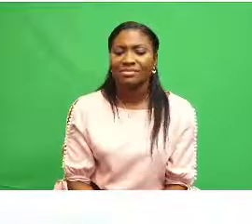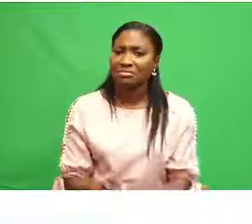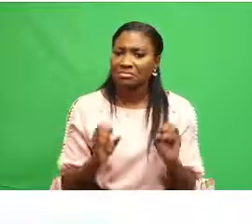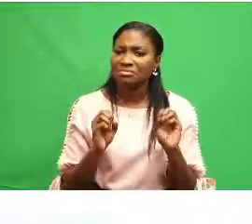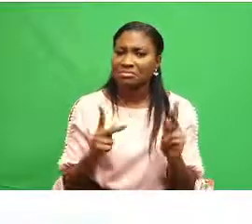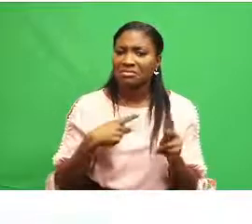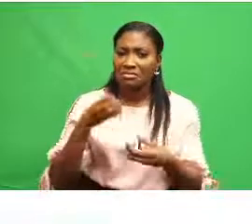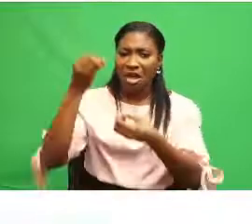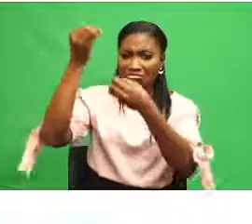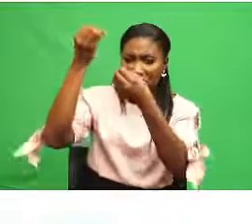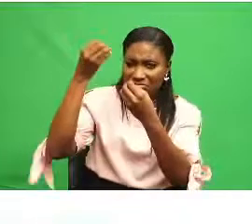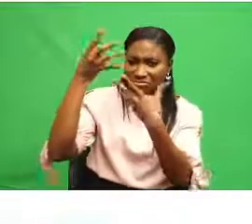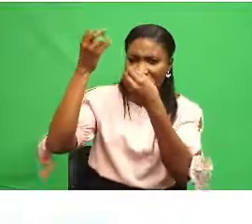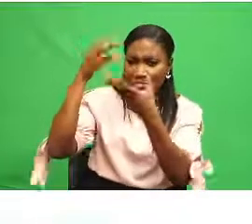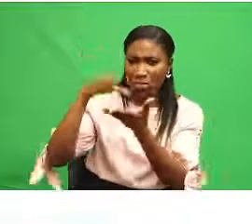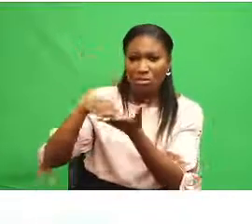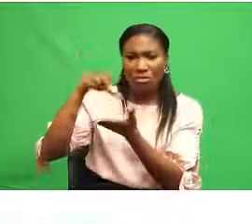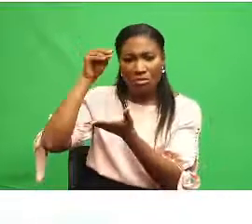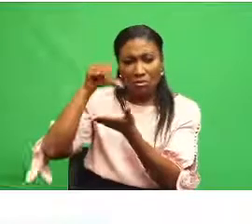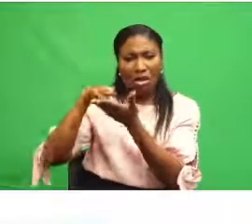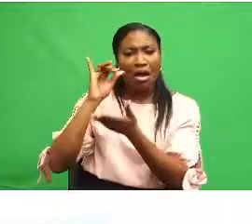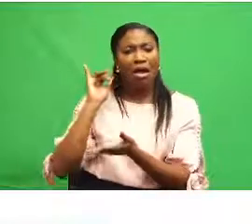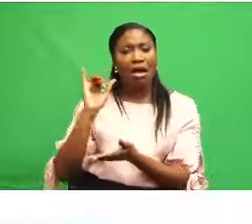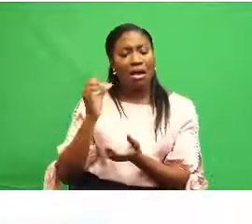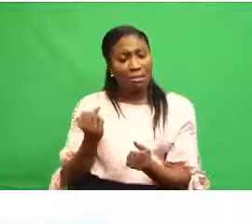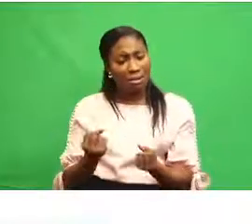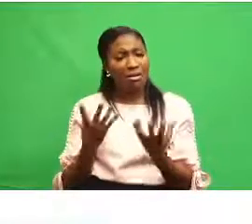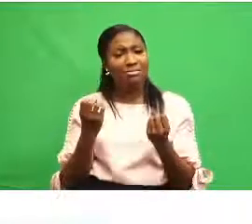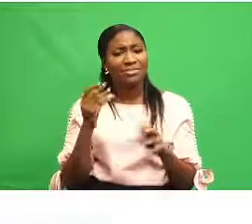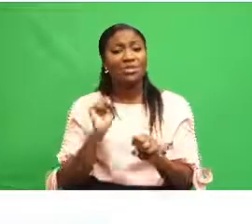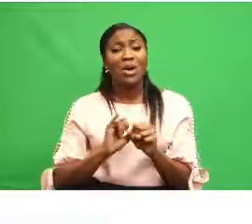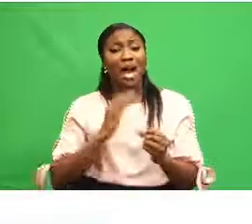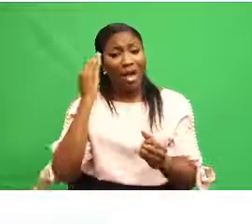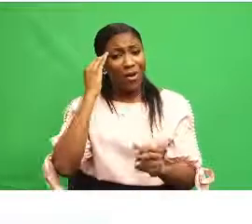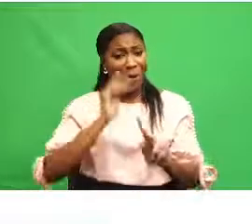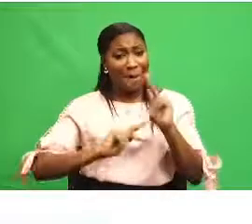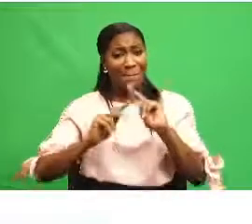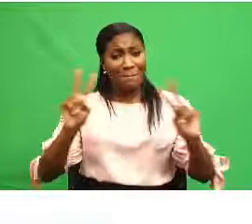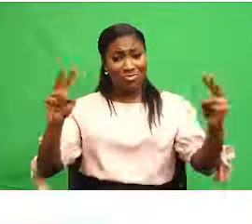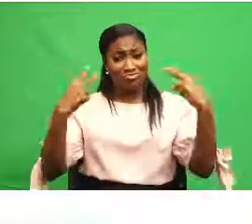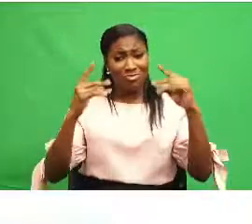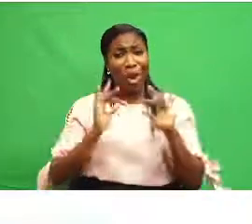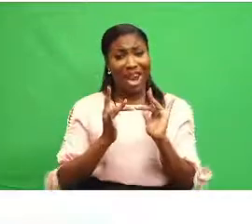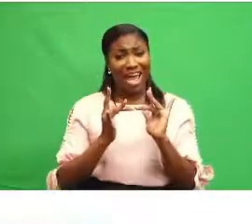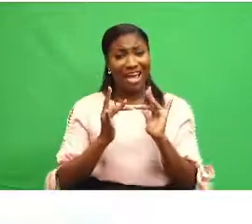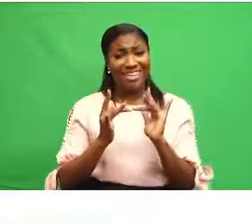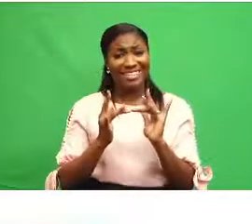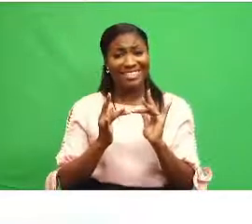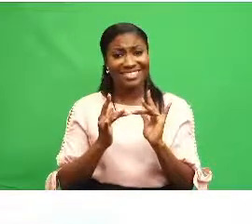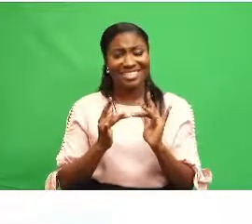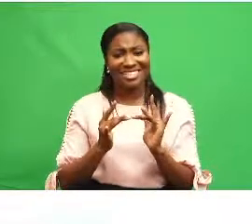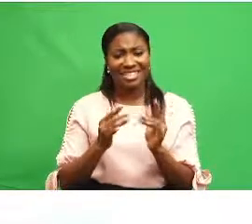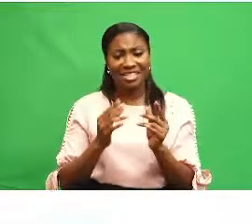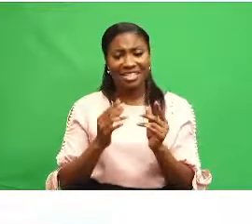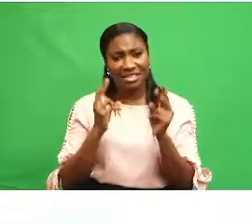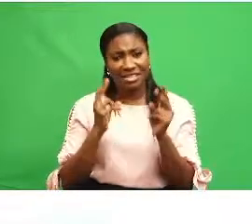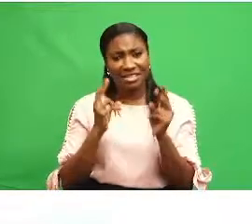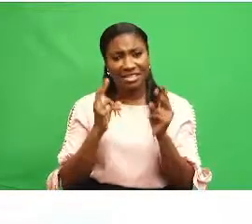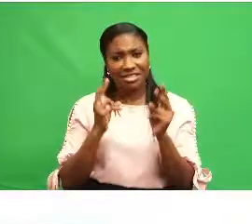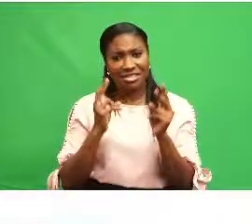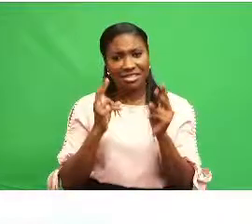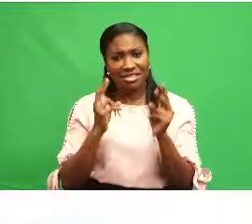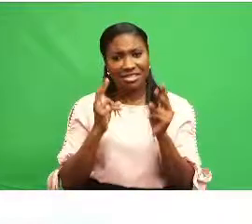very informative, and I know that those online have been encouraged, and because